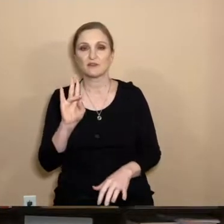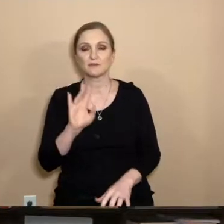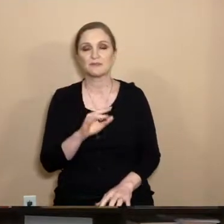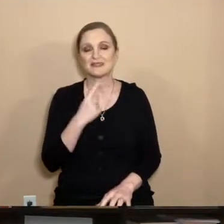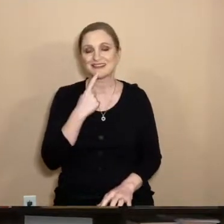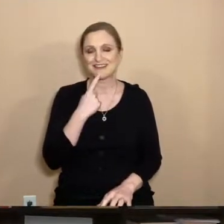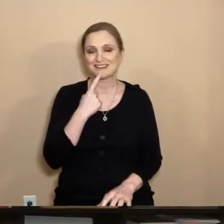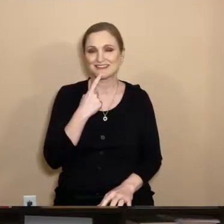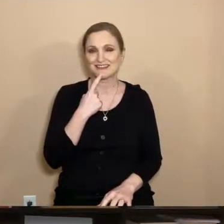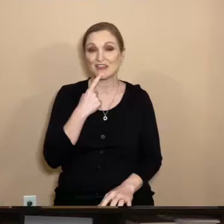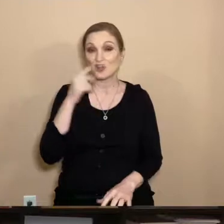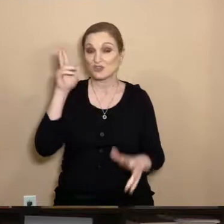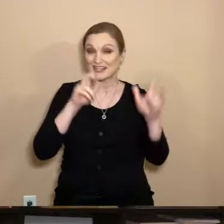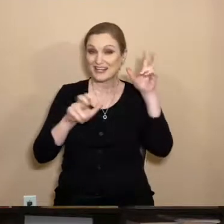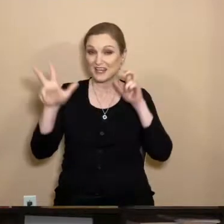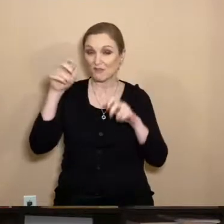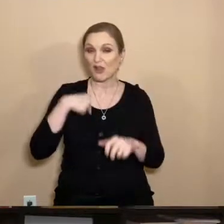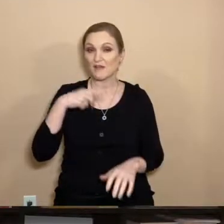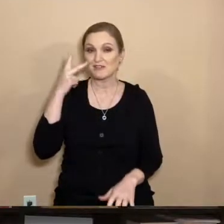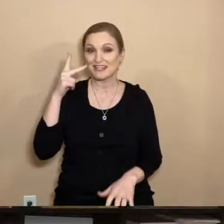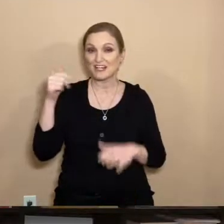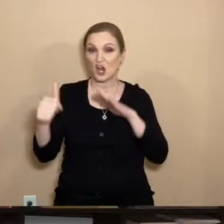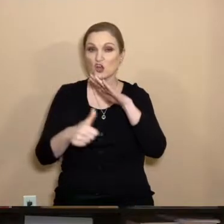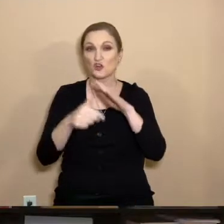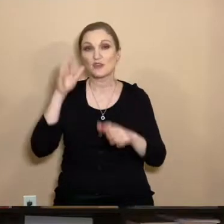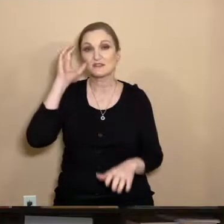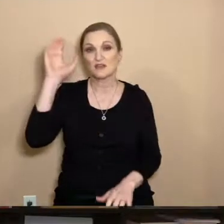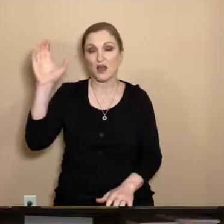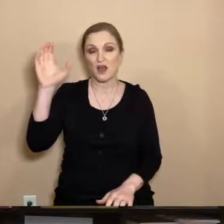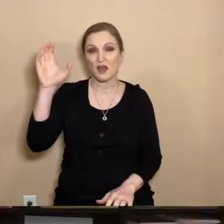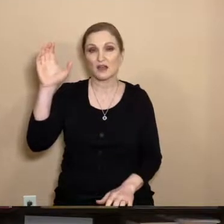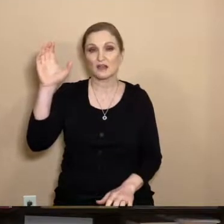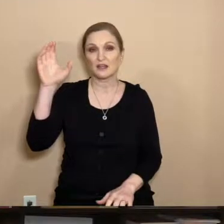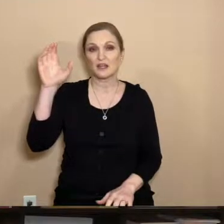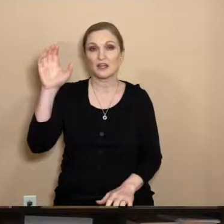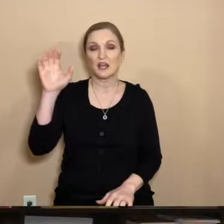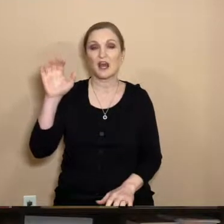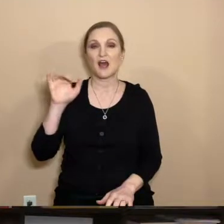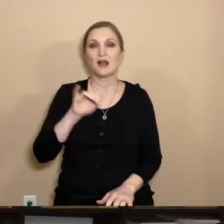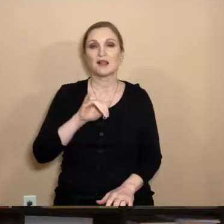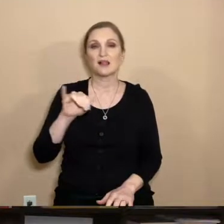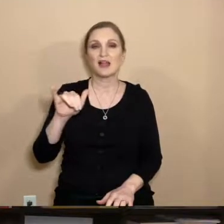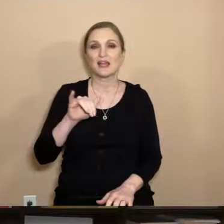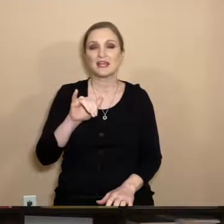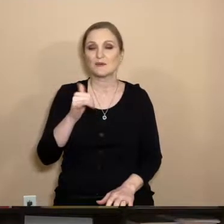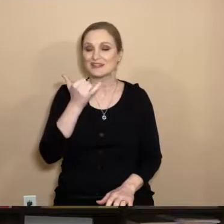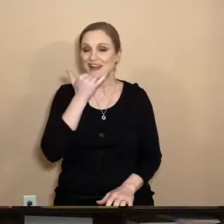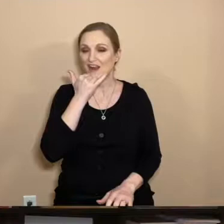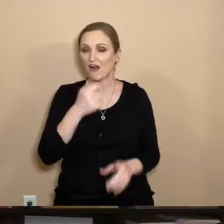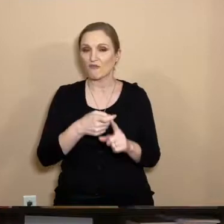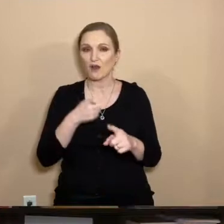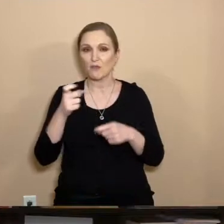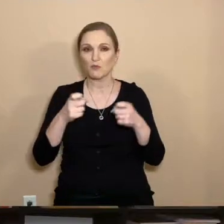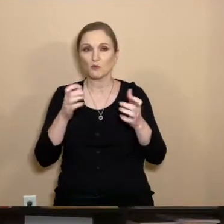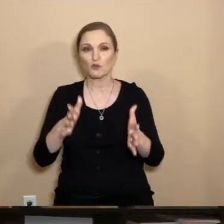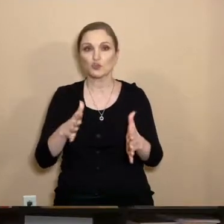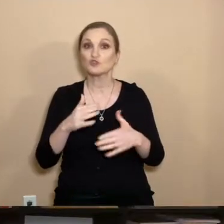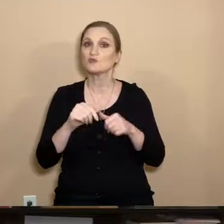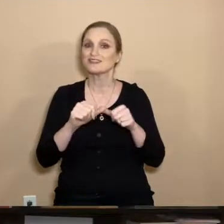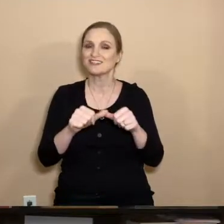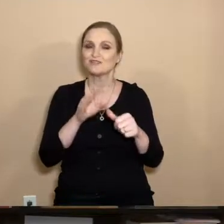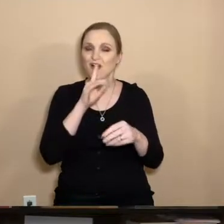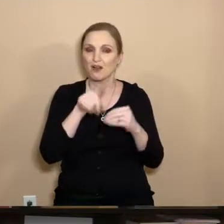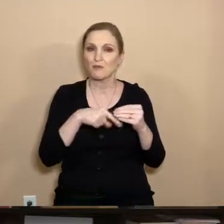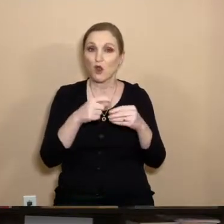He says, "There is an evil that I have seen under the sun, as it were an error proceeding from the ruler." He's continuing to talk about